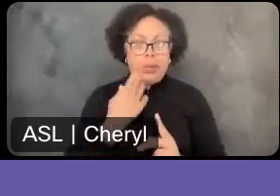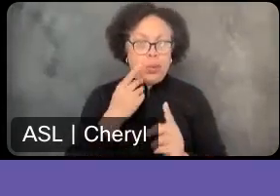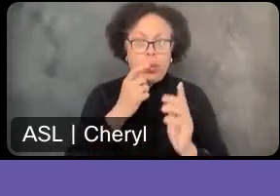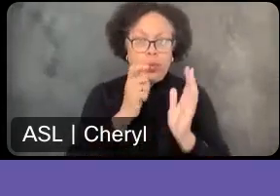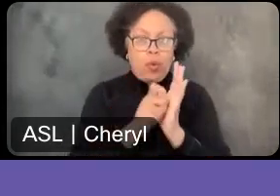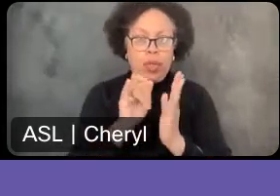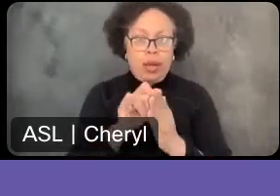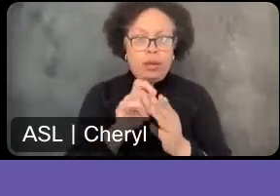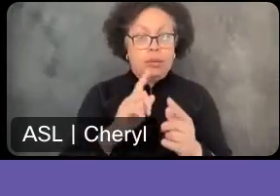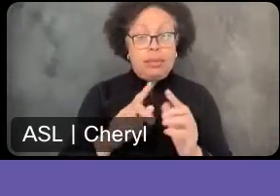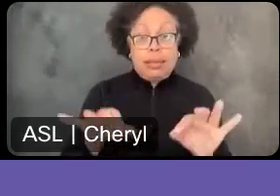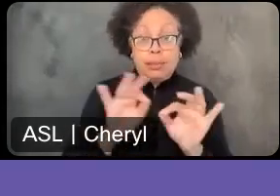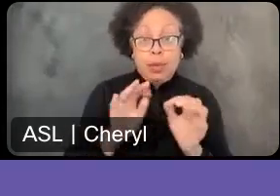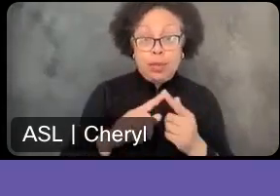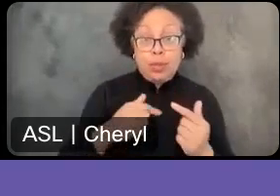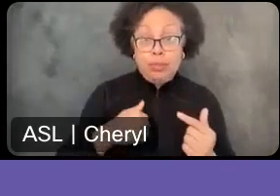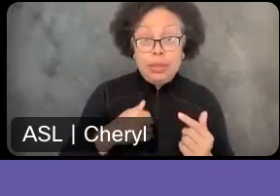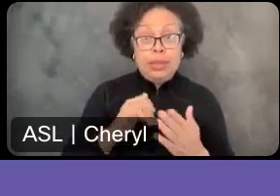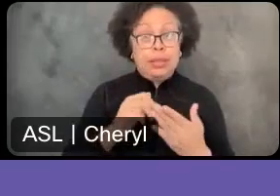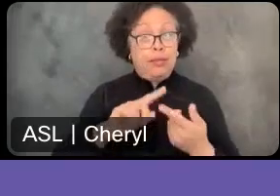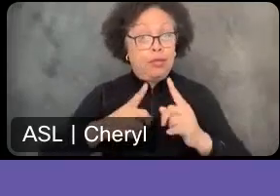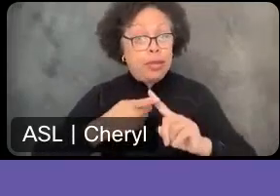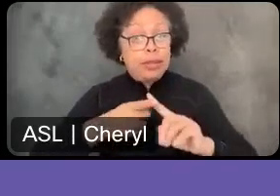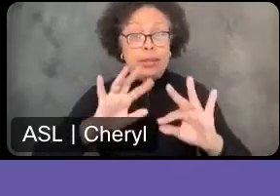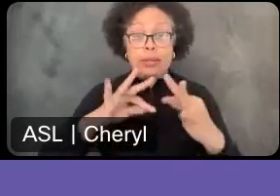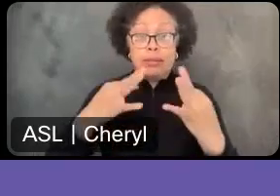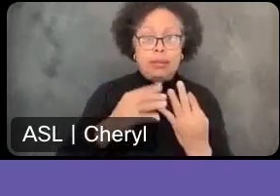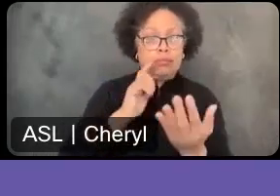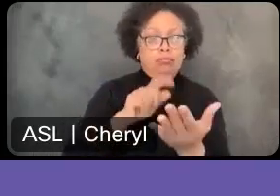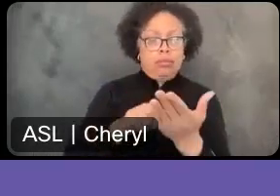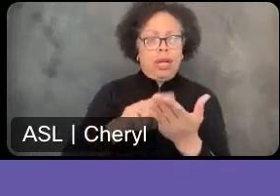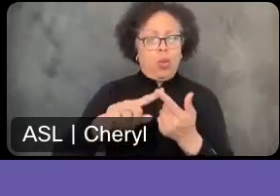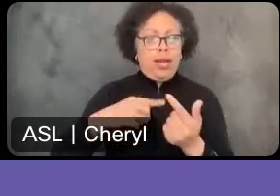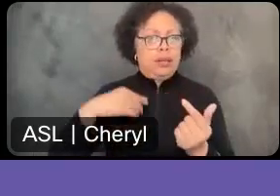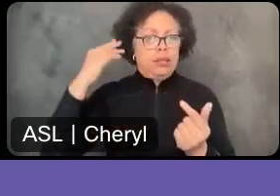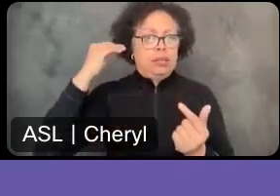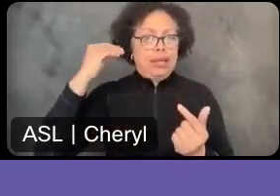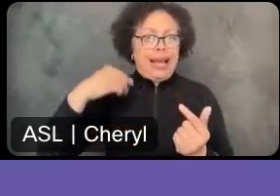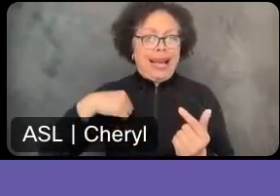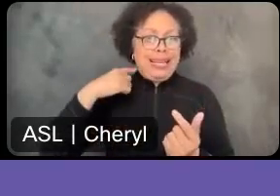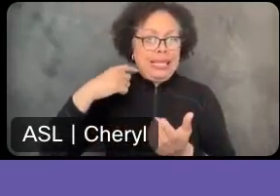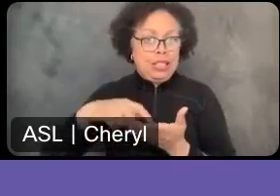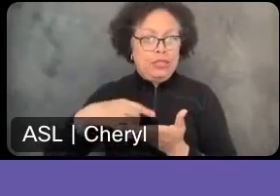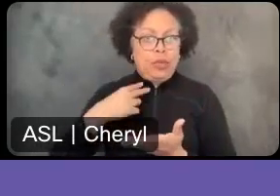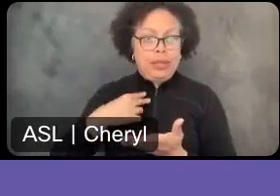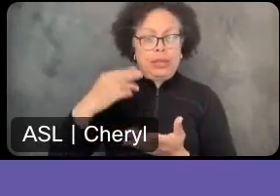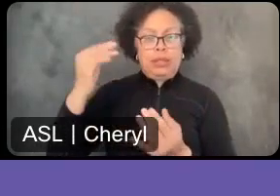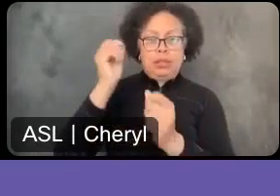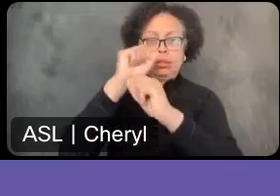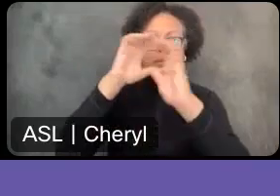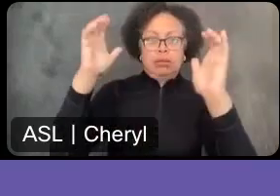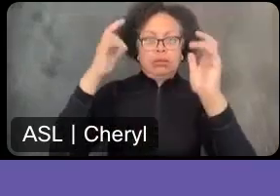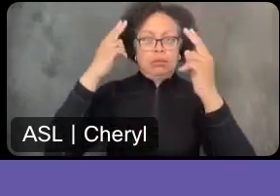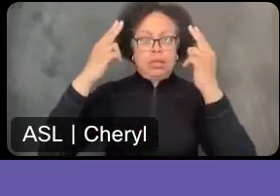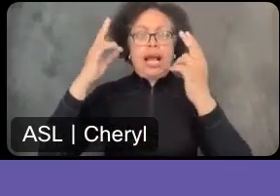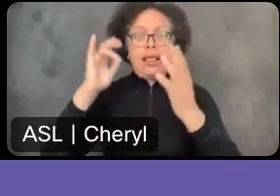me that my friends and family recognize that the voices I hear and visions I see are my